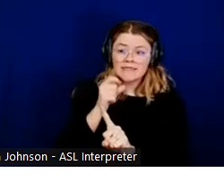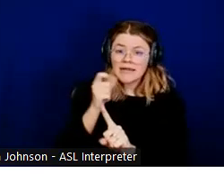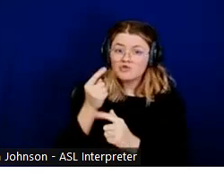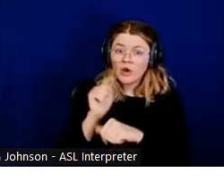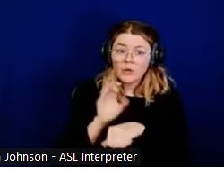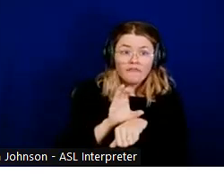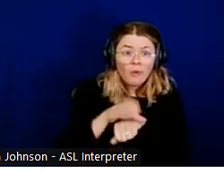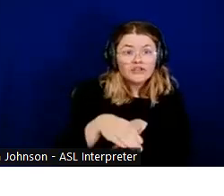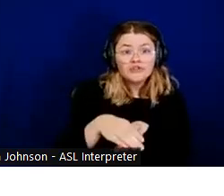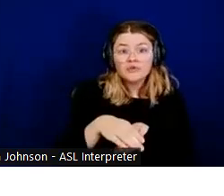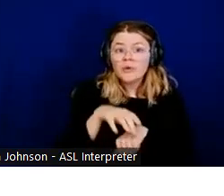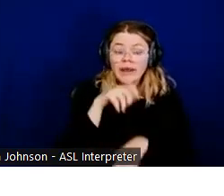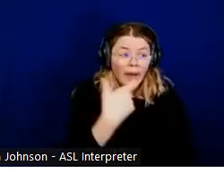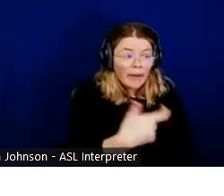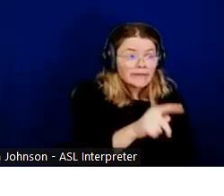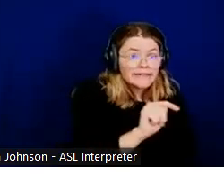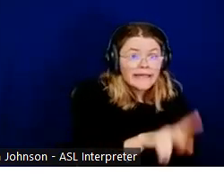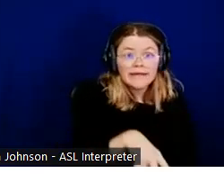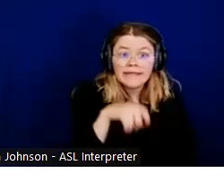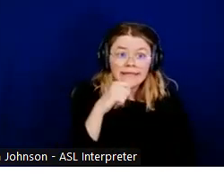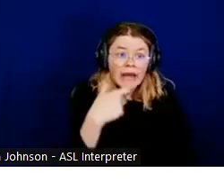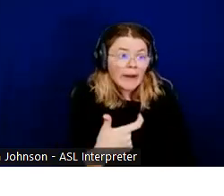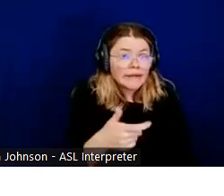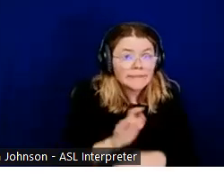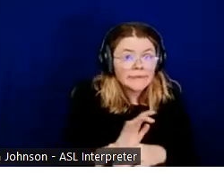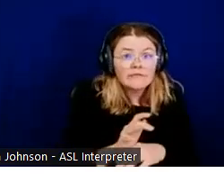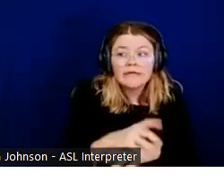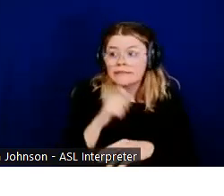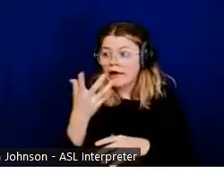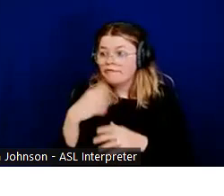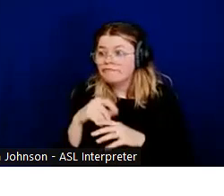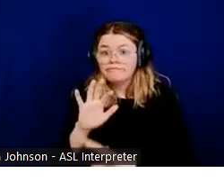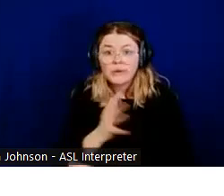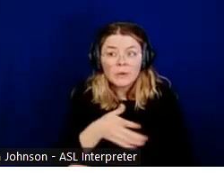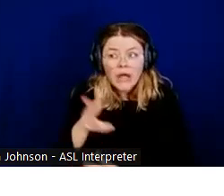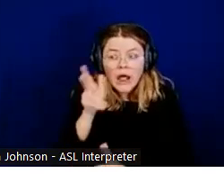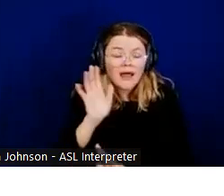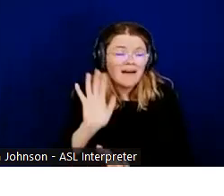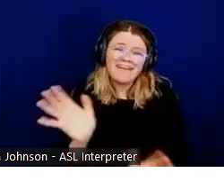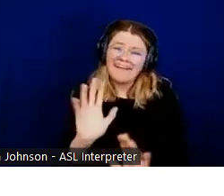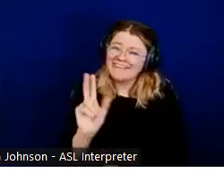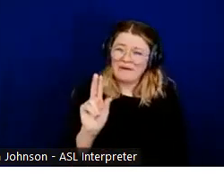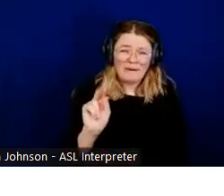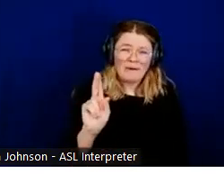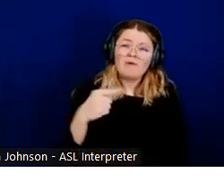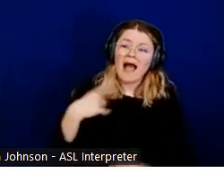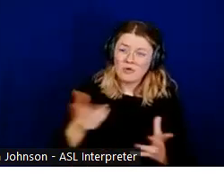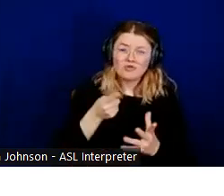the things you love. If anything, I highly encourage you to keep enjoying the media contents you like, and maybe explore